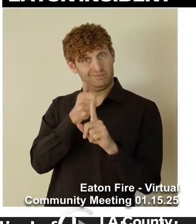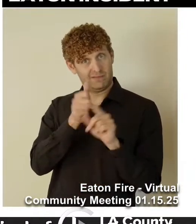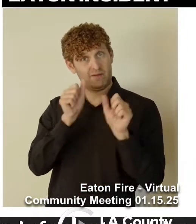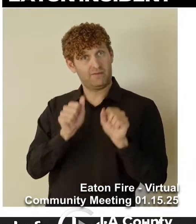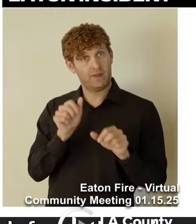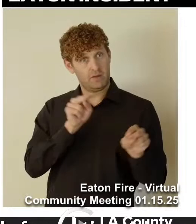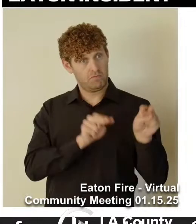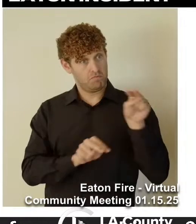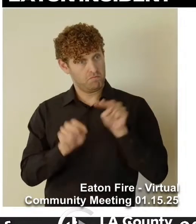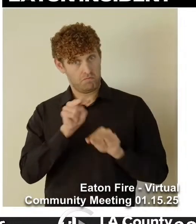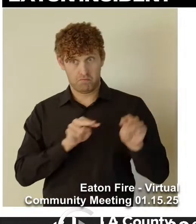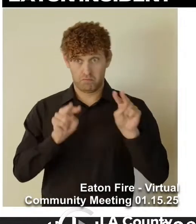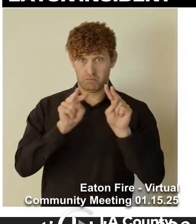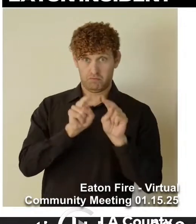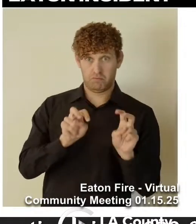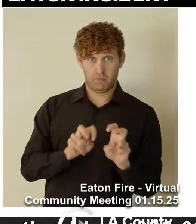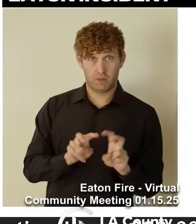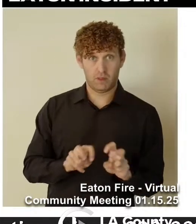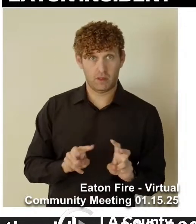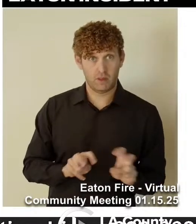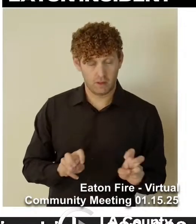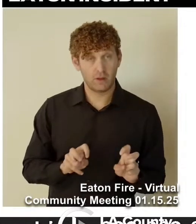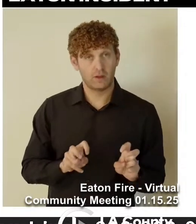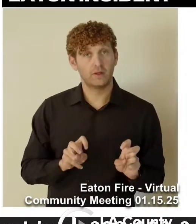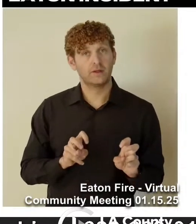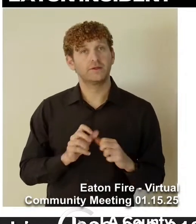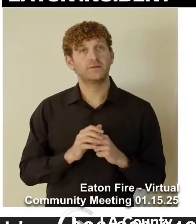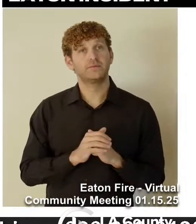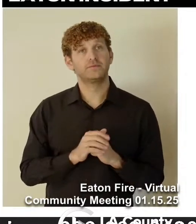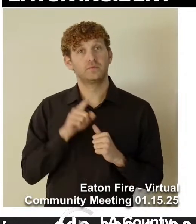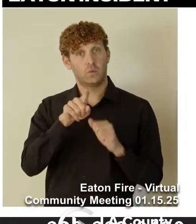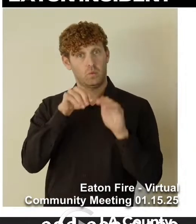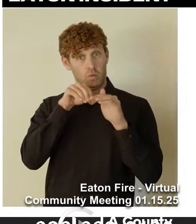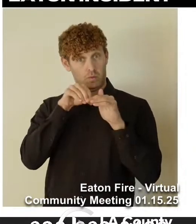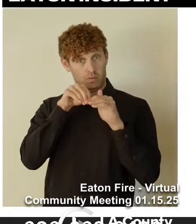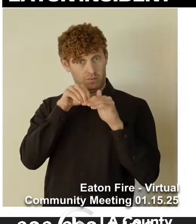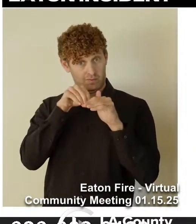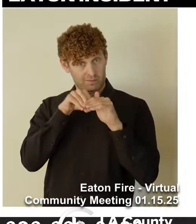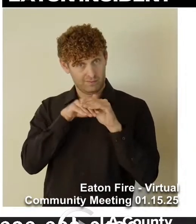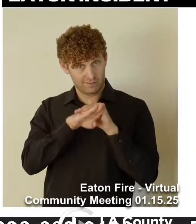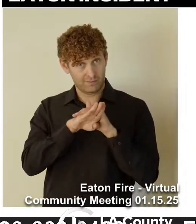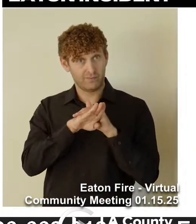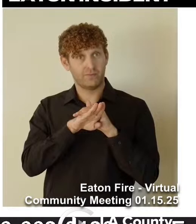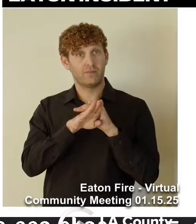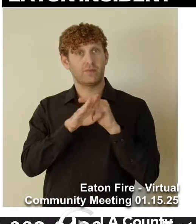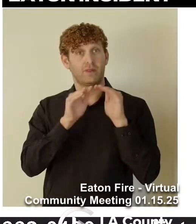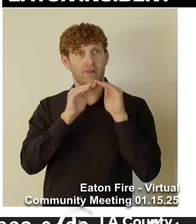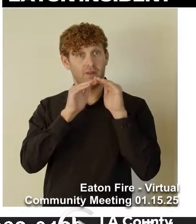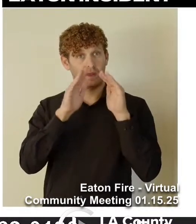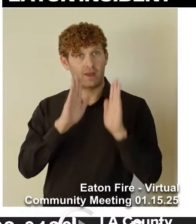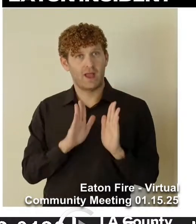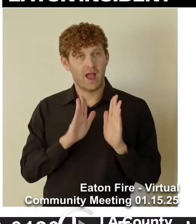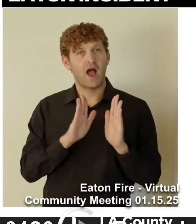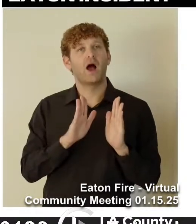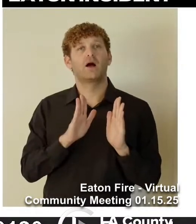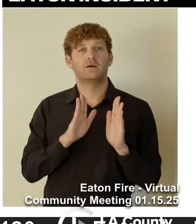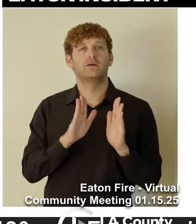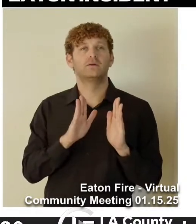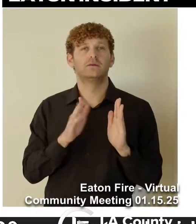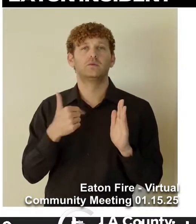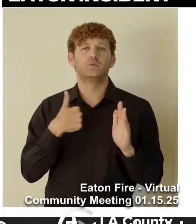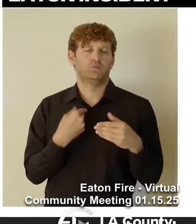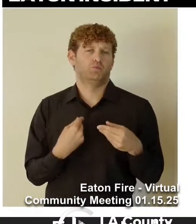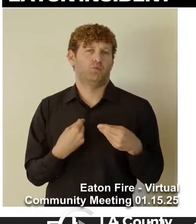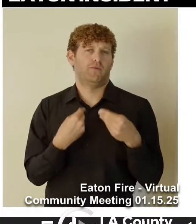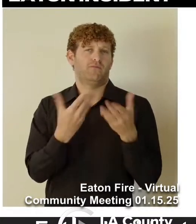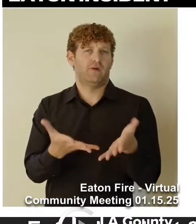You can always, as you enter an area, we'll provide PPE available for you. We ask